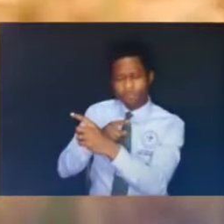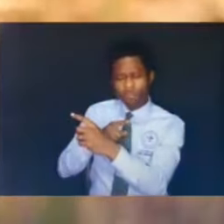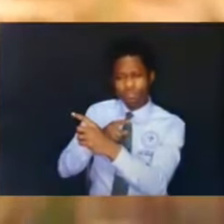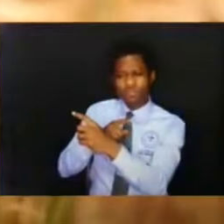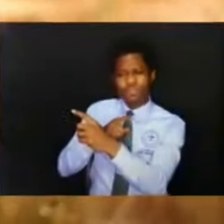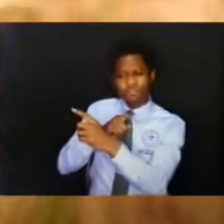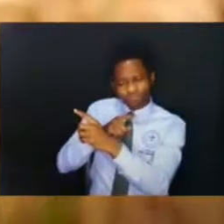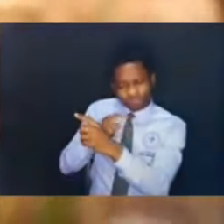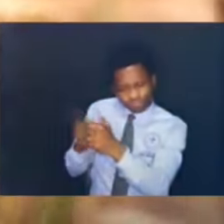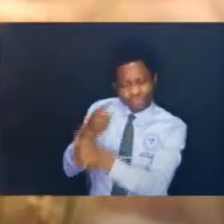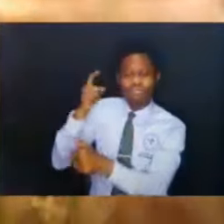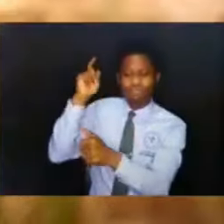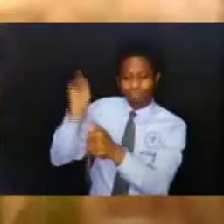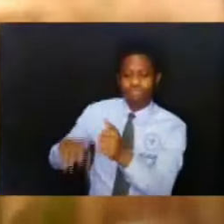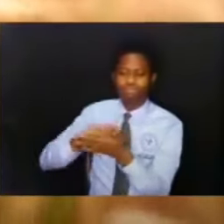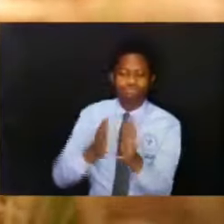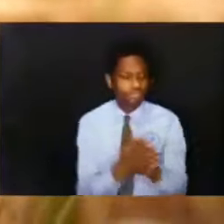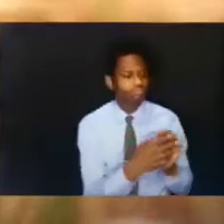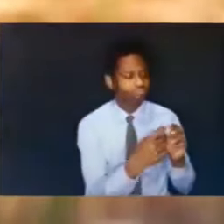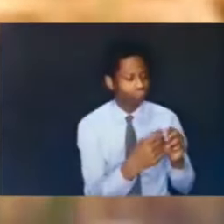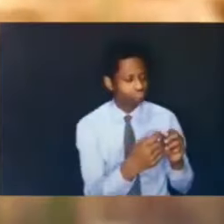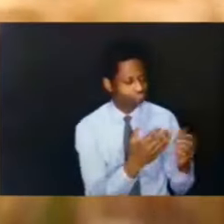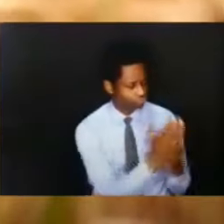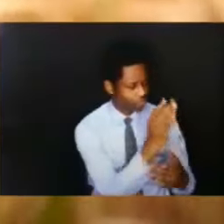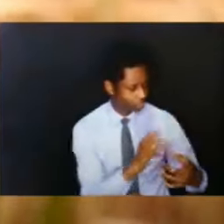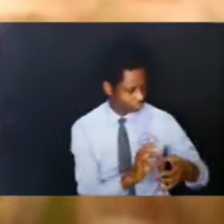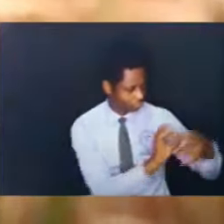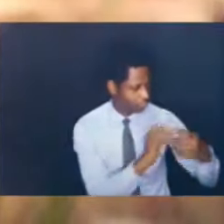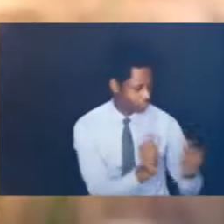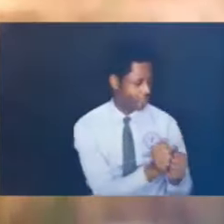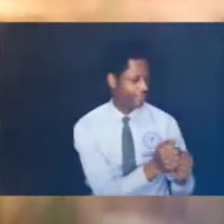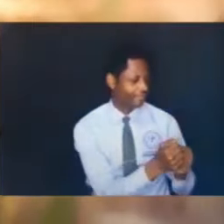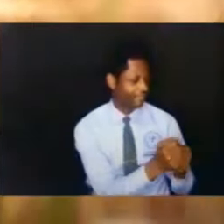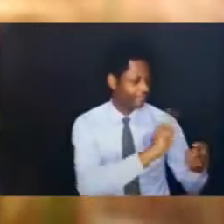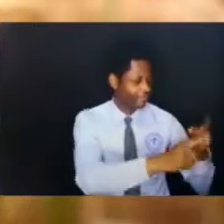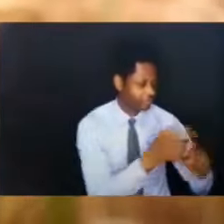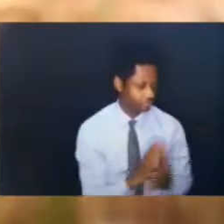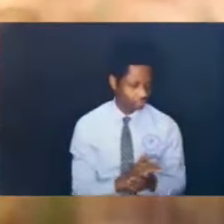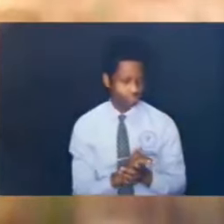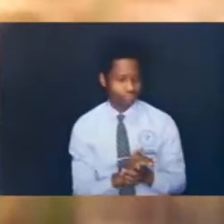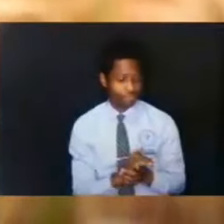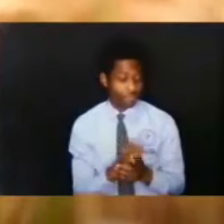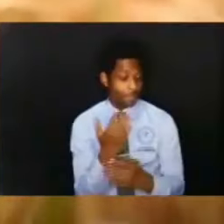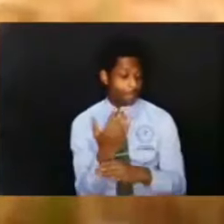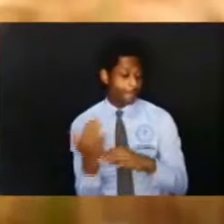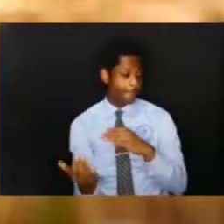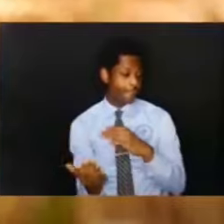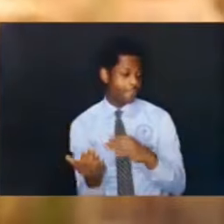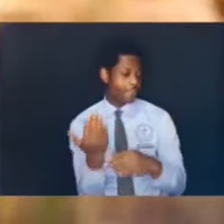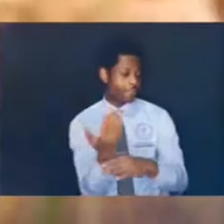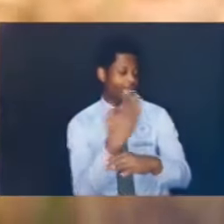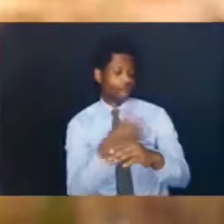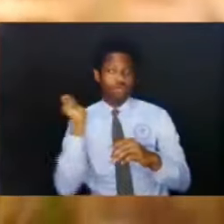ni nyankopon ebetuma tena kama ye ni obi e wasem. We cannot be right with God until